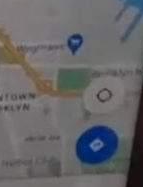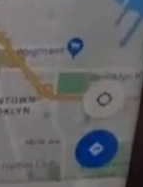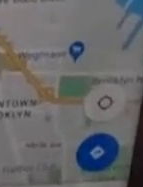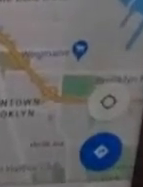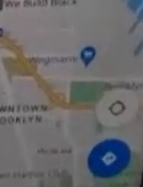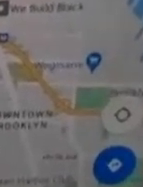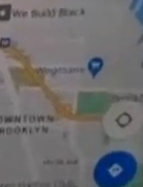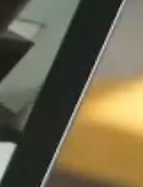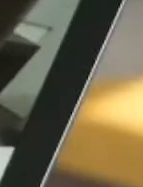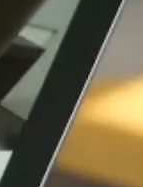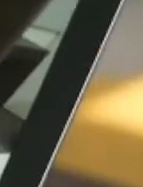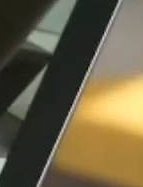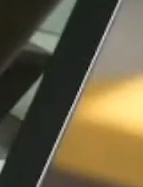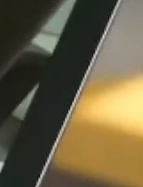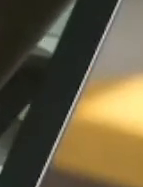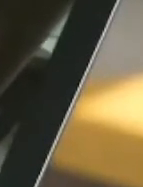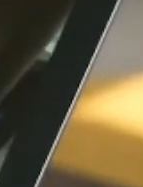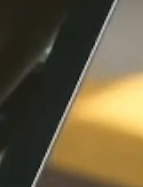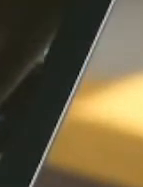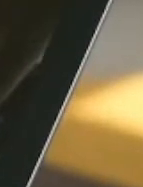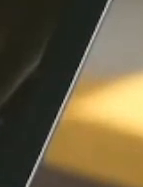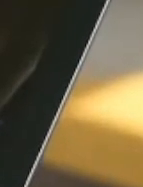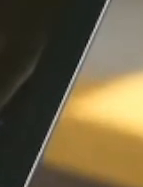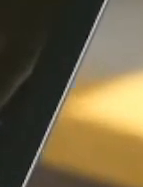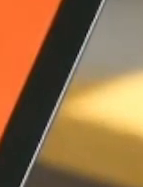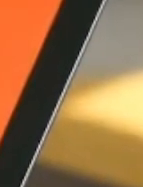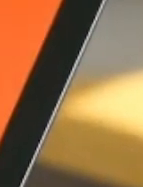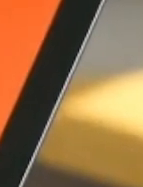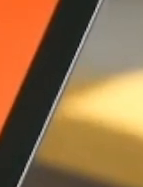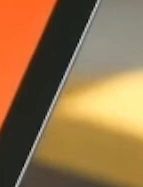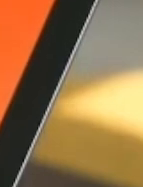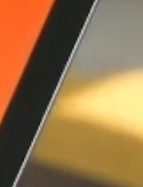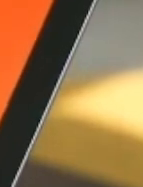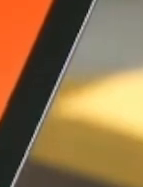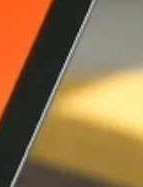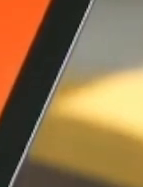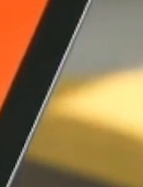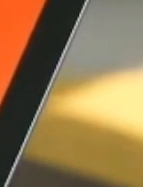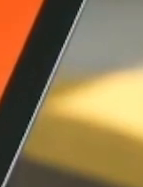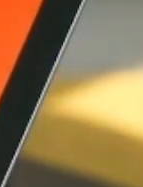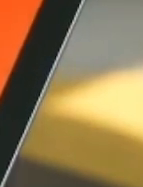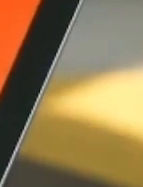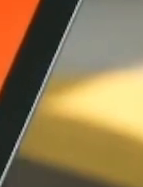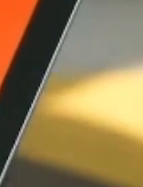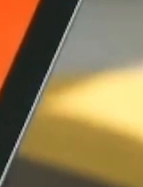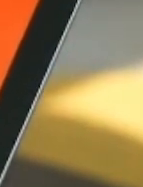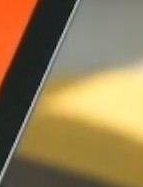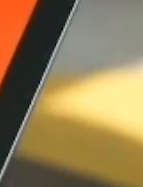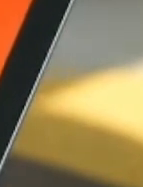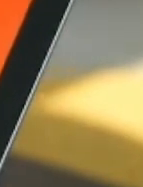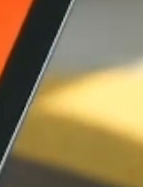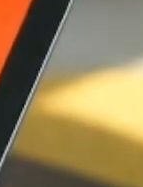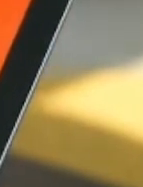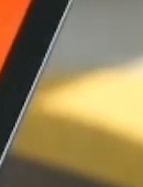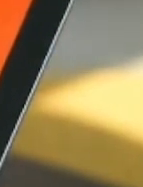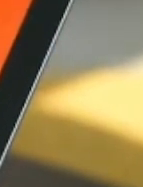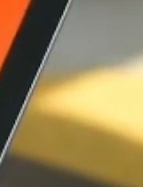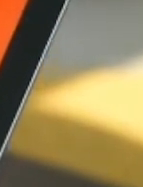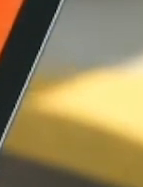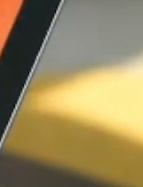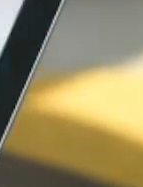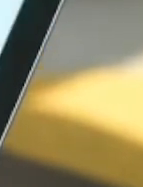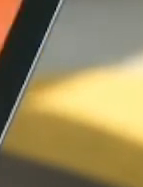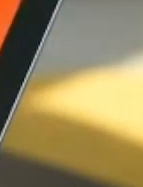vary so wildly. But that hasn't stopped Google from developing the latest